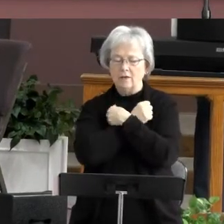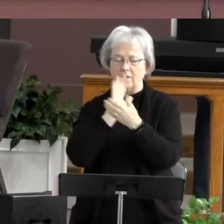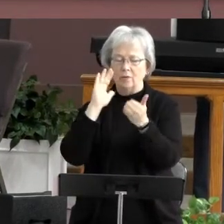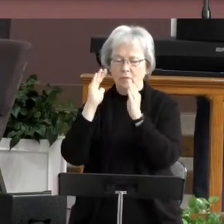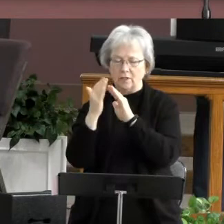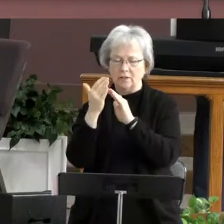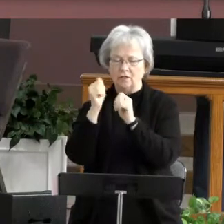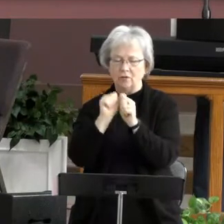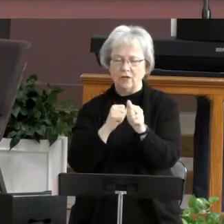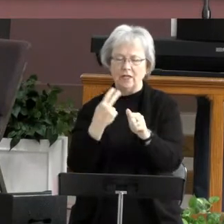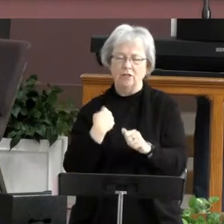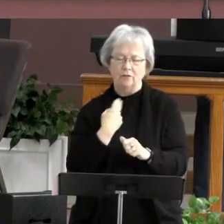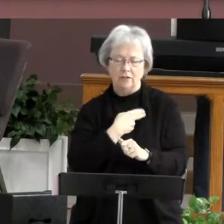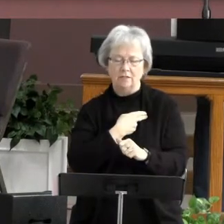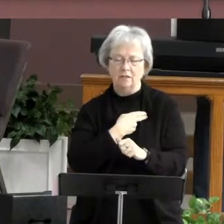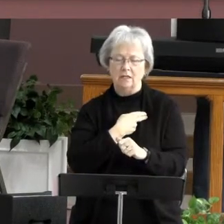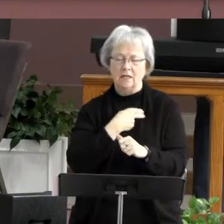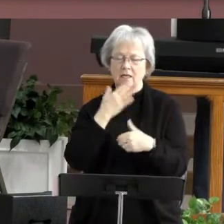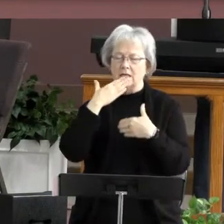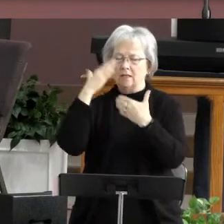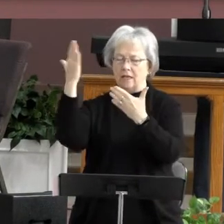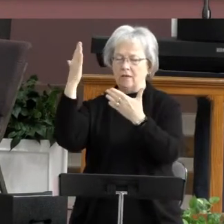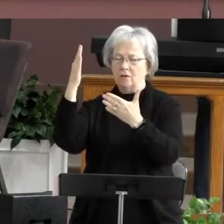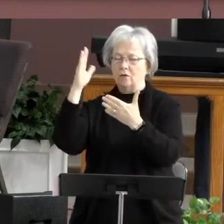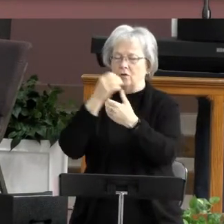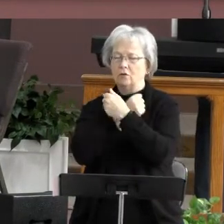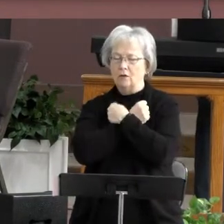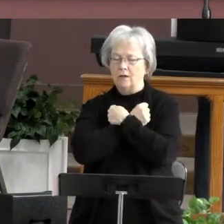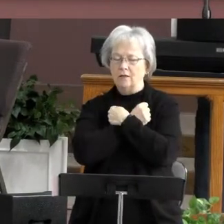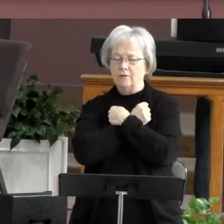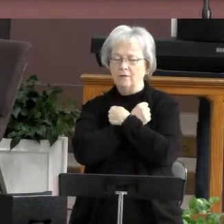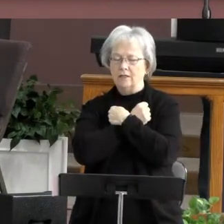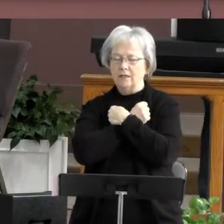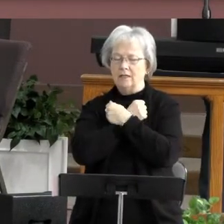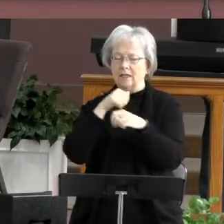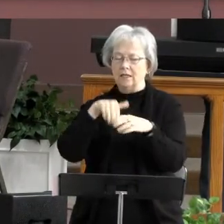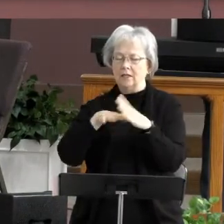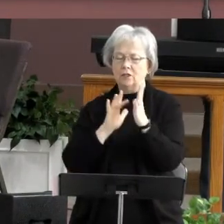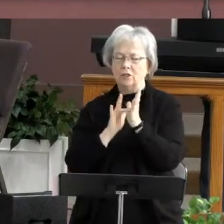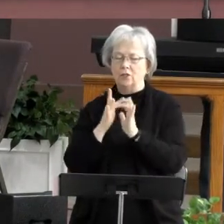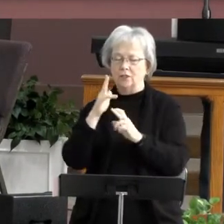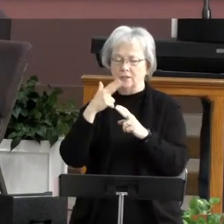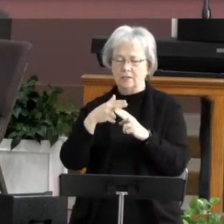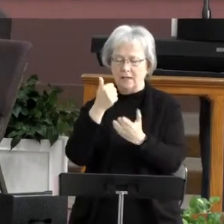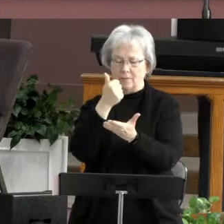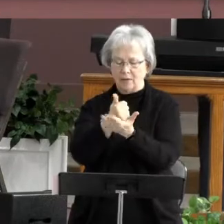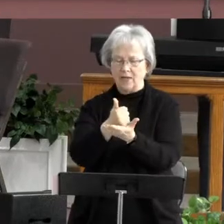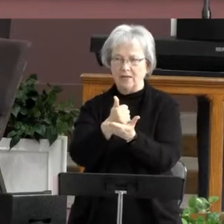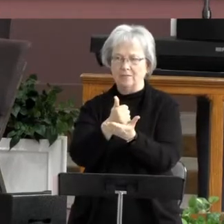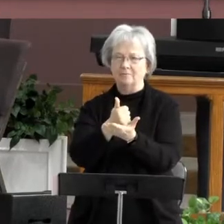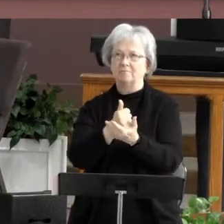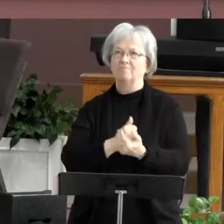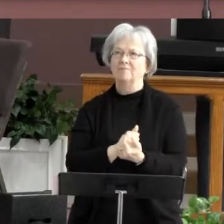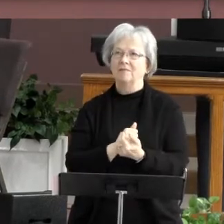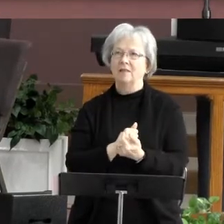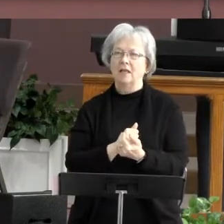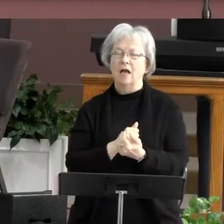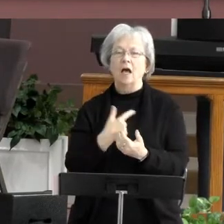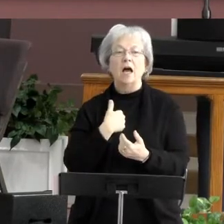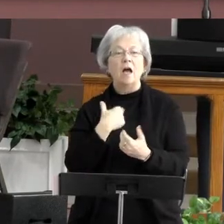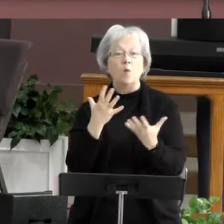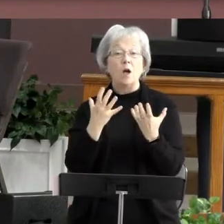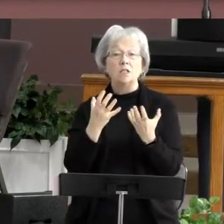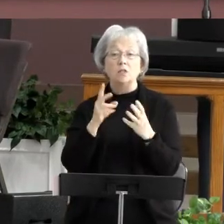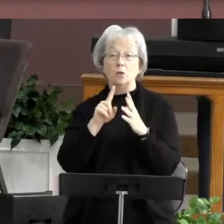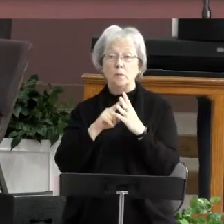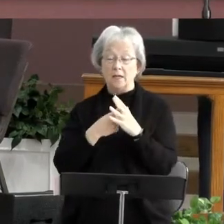We ask these things in Jesus' name and for His sake. Amen. Let me begin with a verse